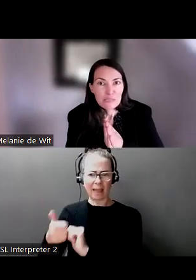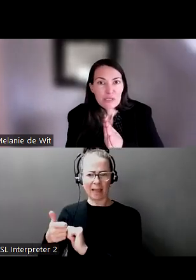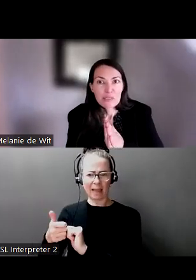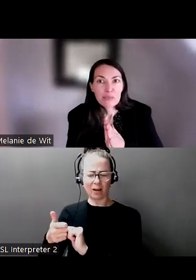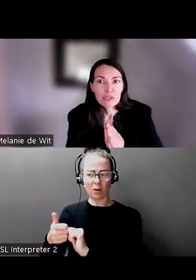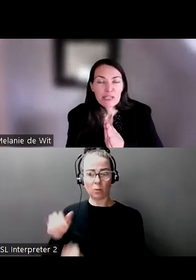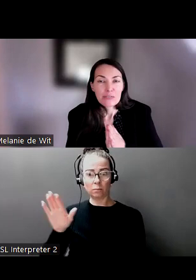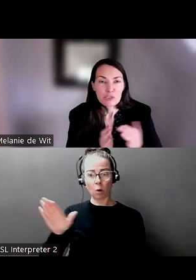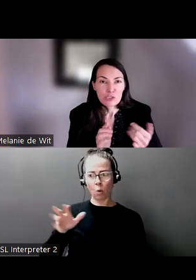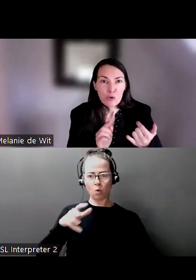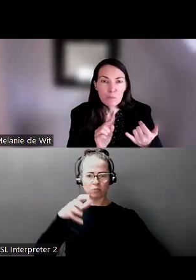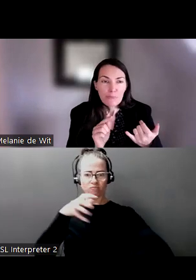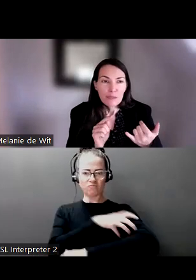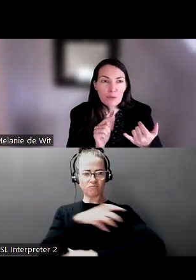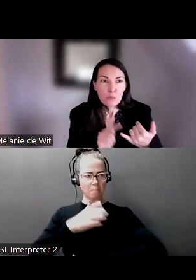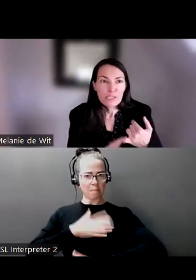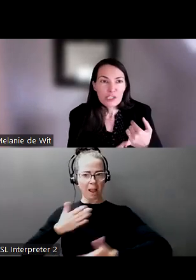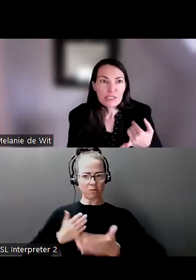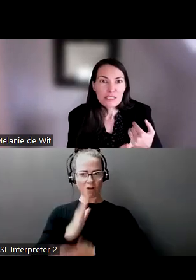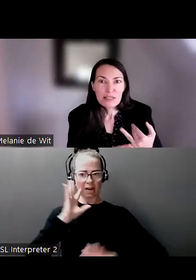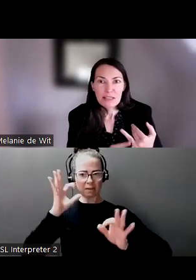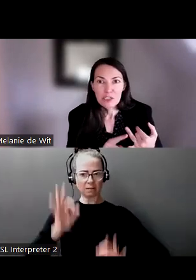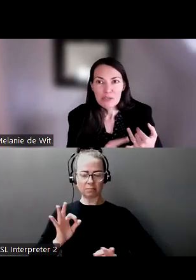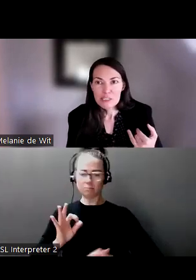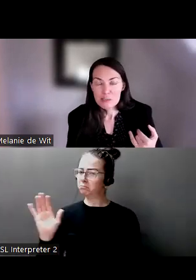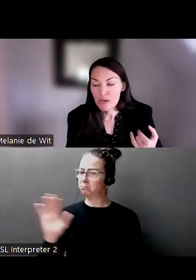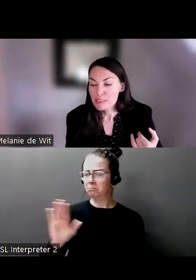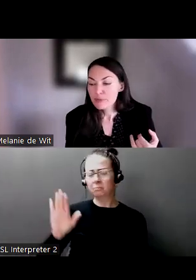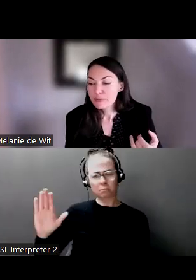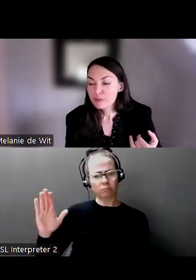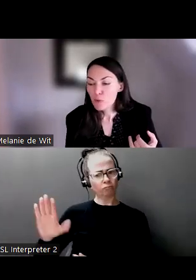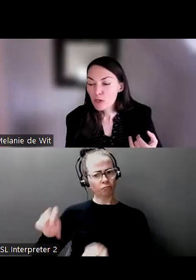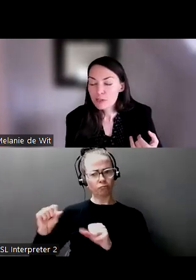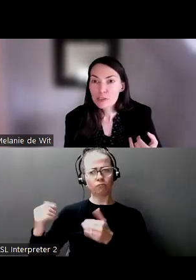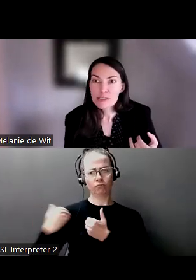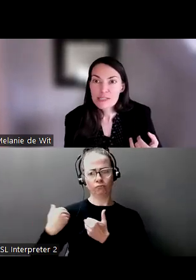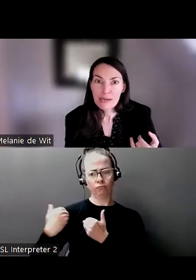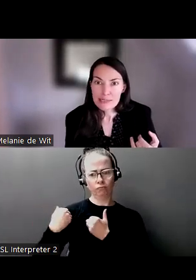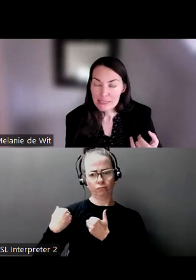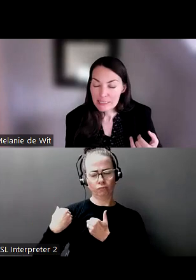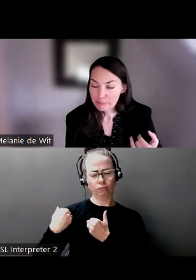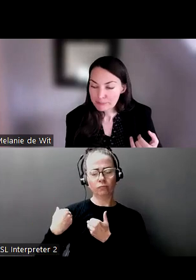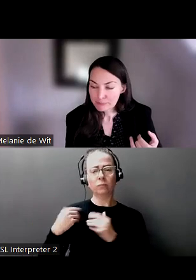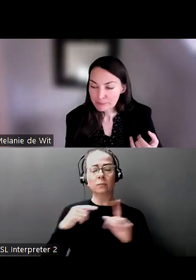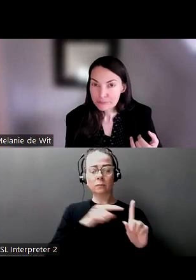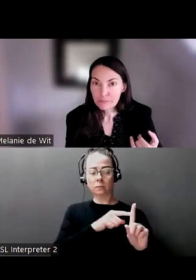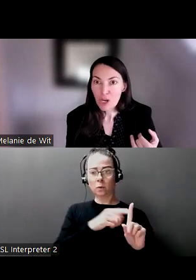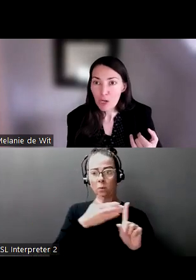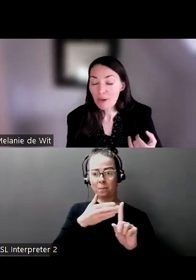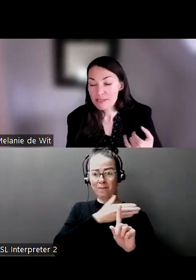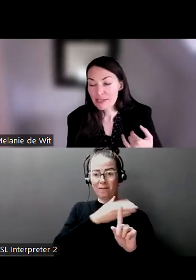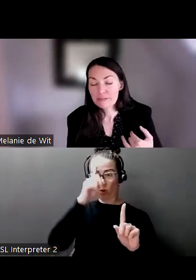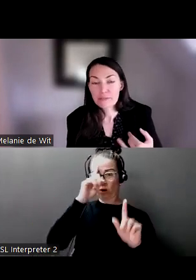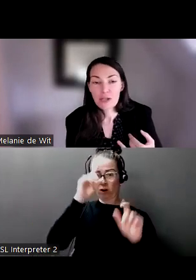a responsibility. So the wishes that you express before you lose capacity